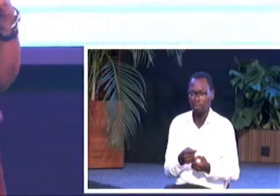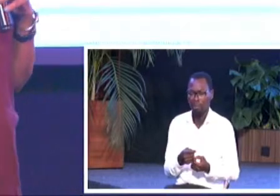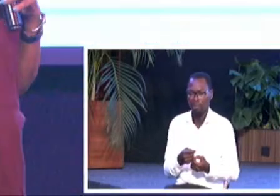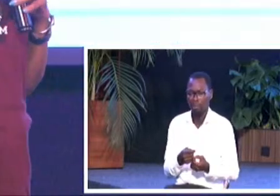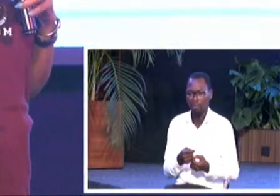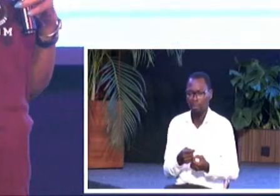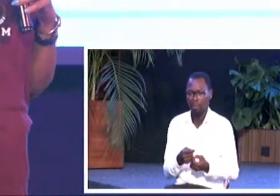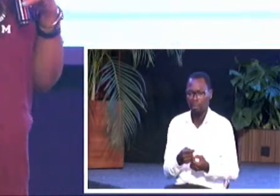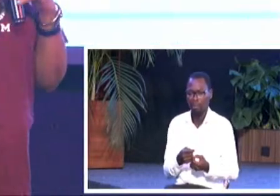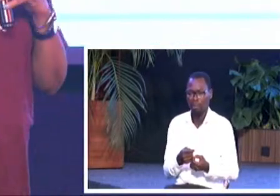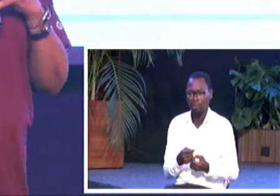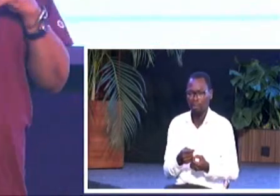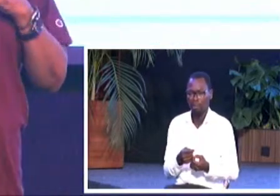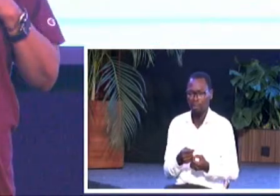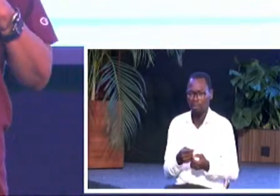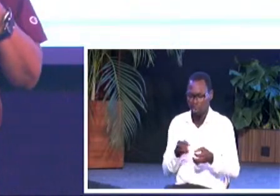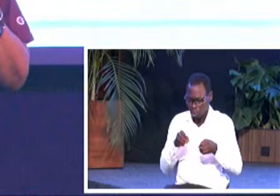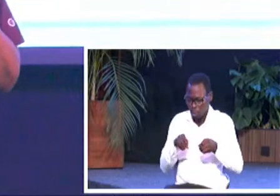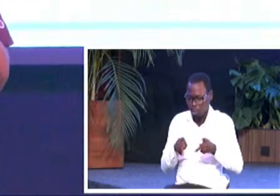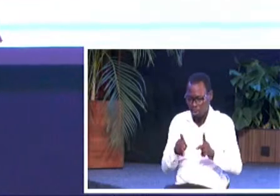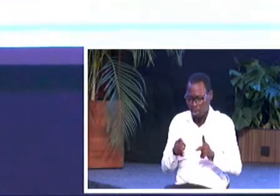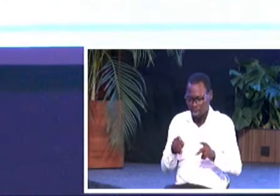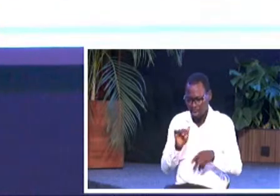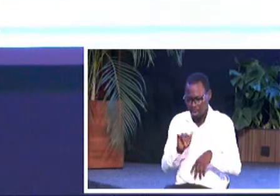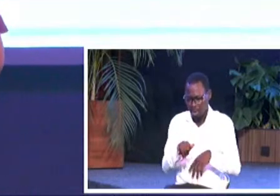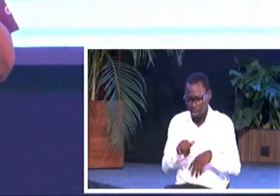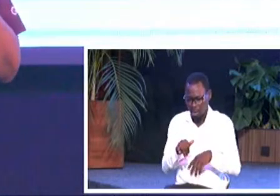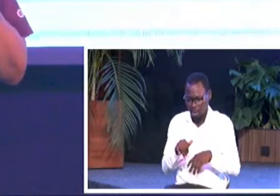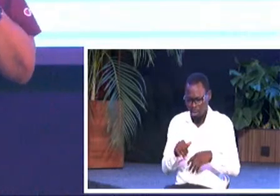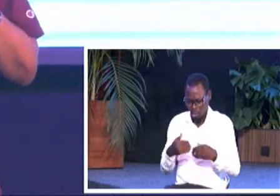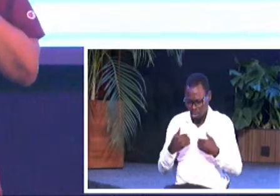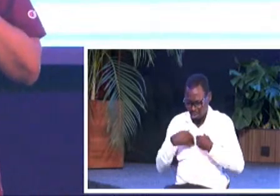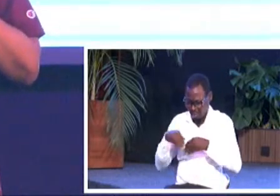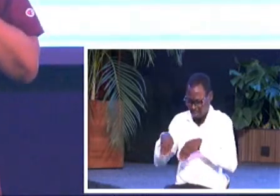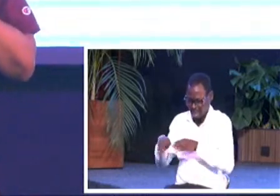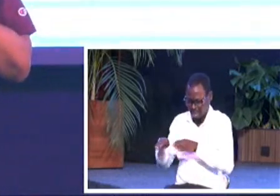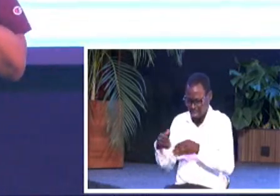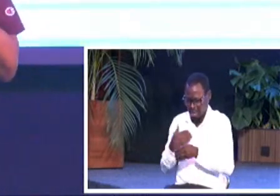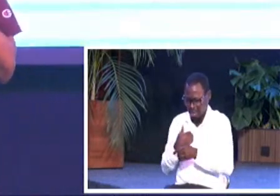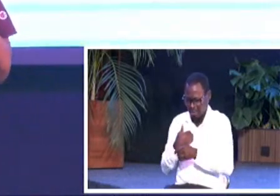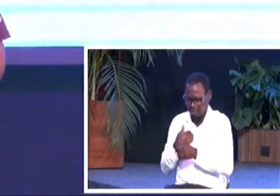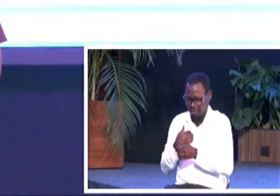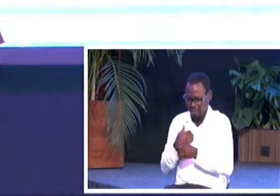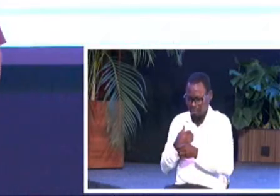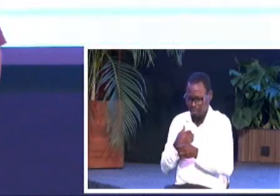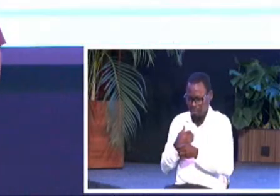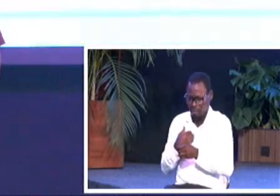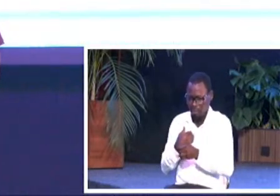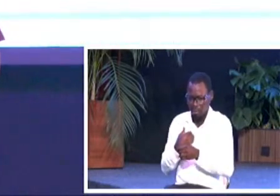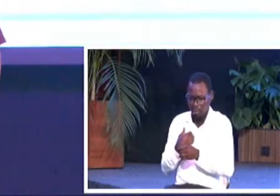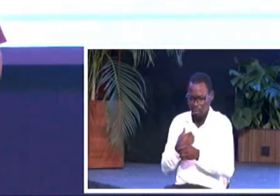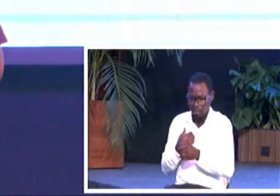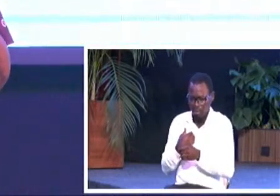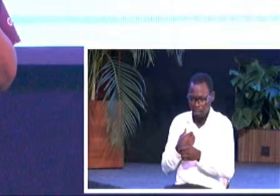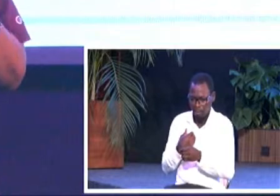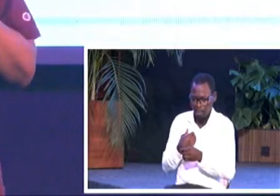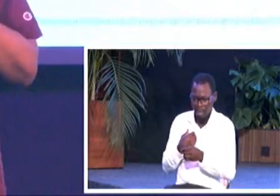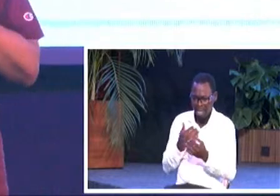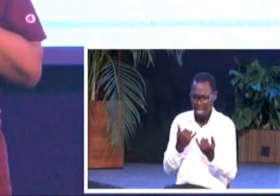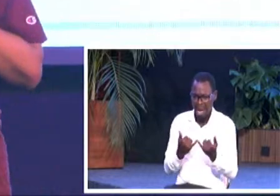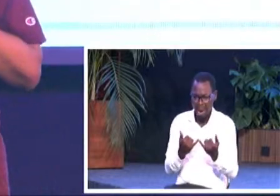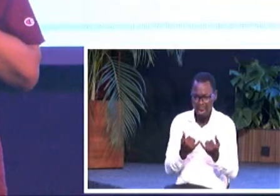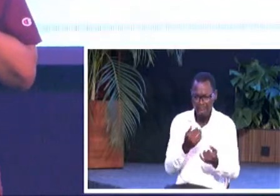Eden Tree is an opportunity. We have a market. However, we struggle for raw